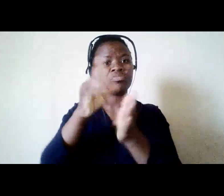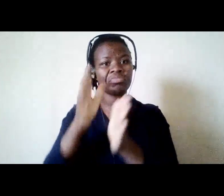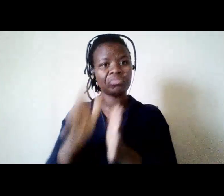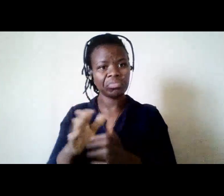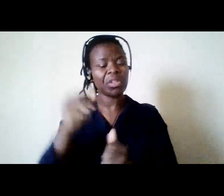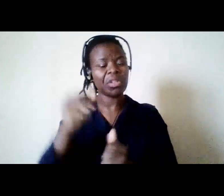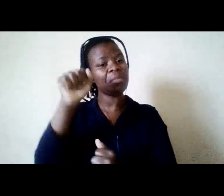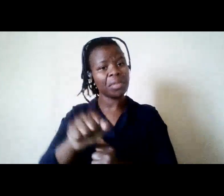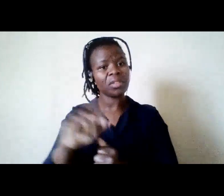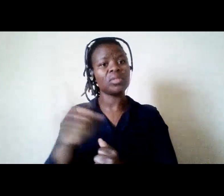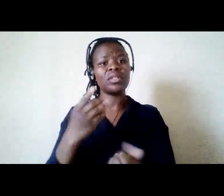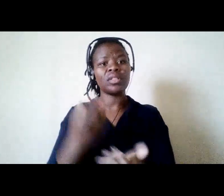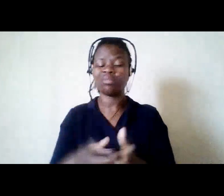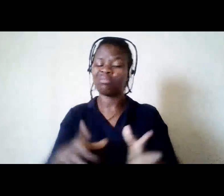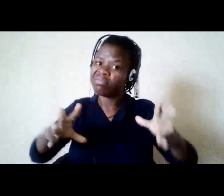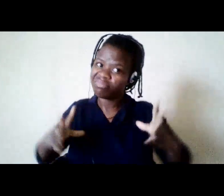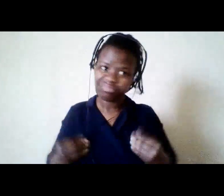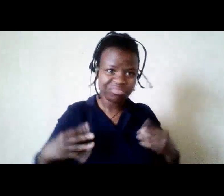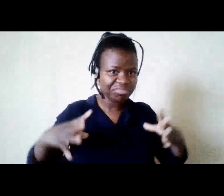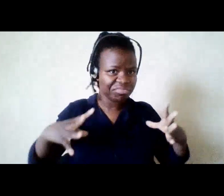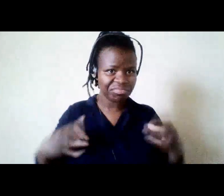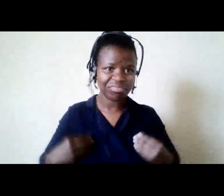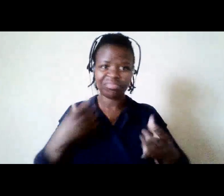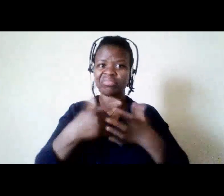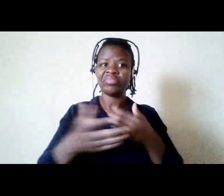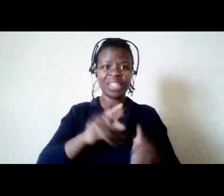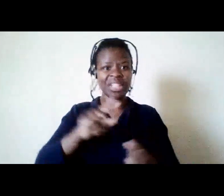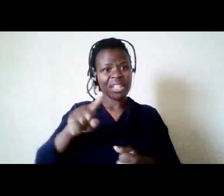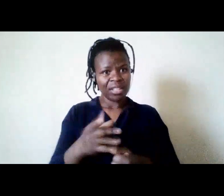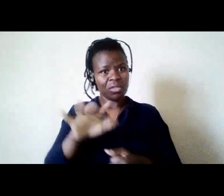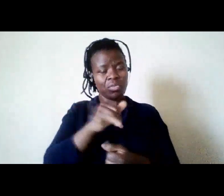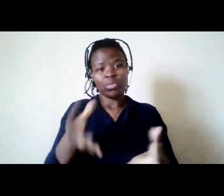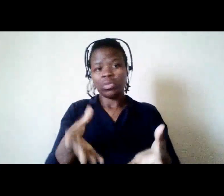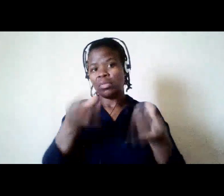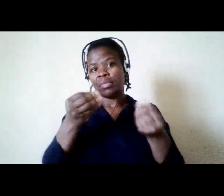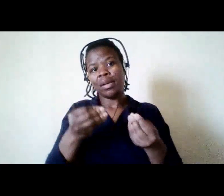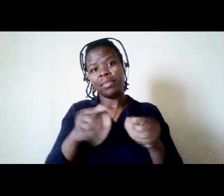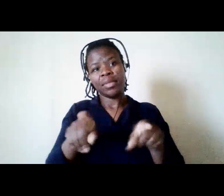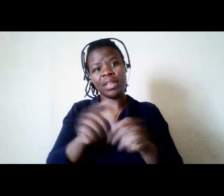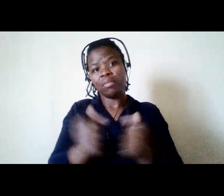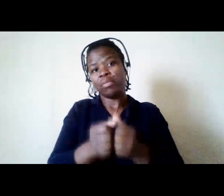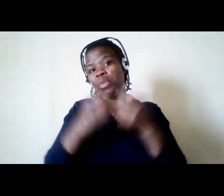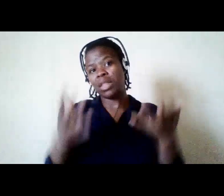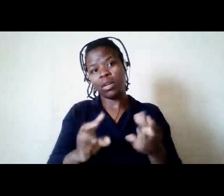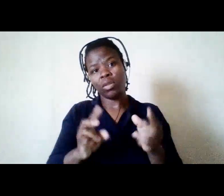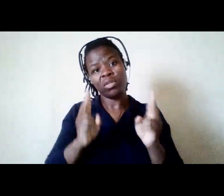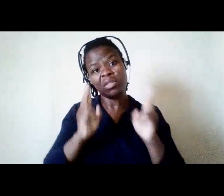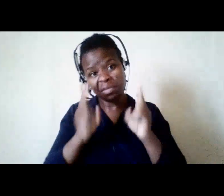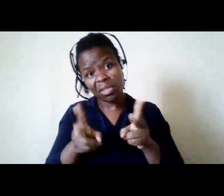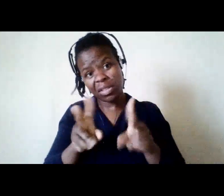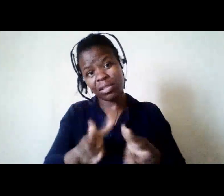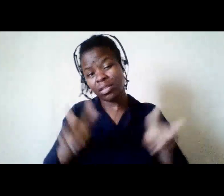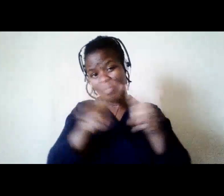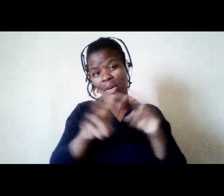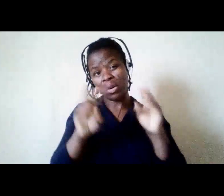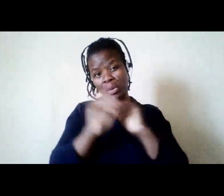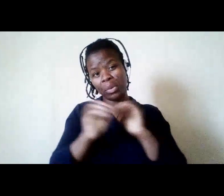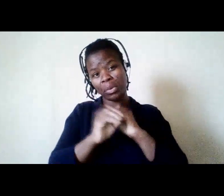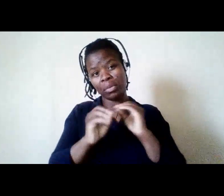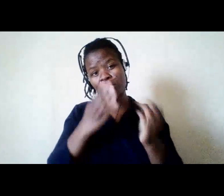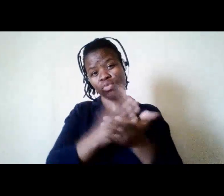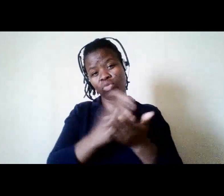almost accept what it is that they get, you know, without even visiting their values. It's a lovely observation,